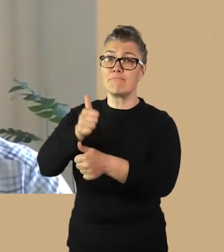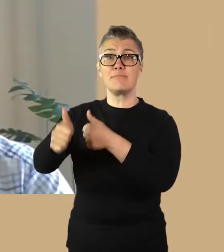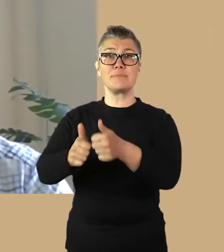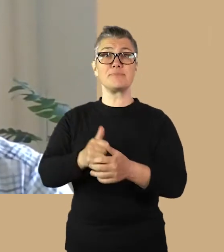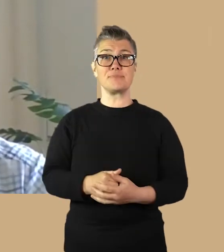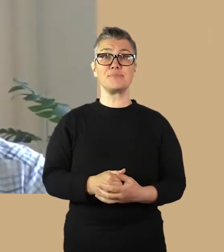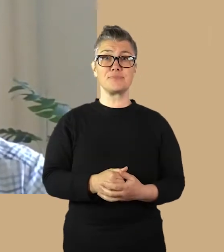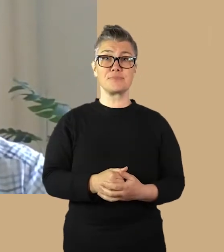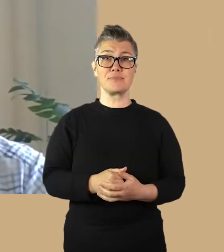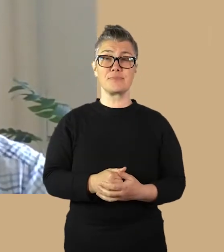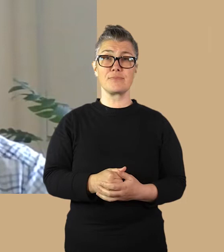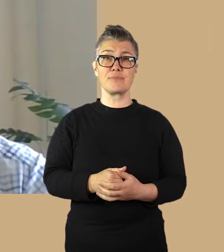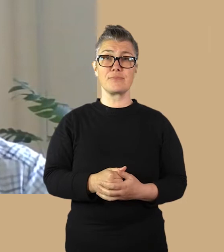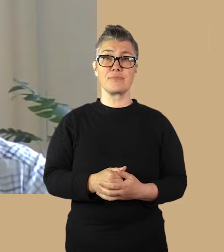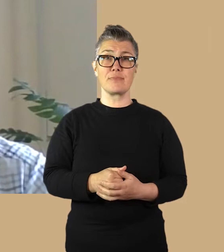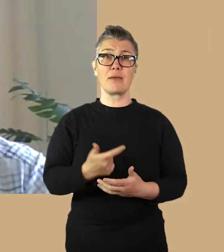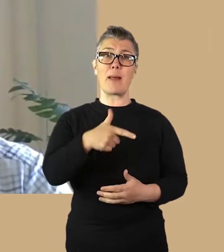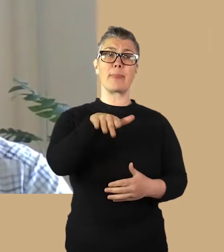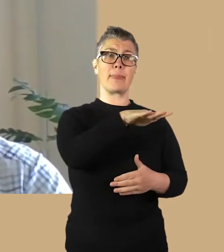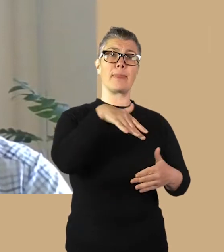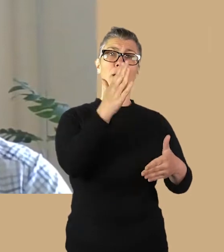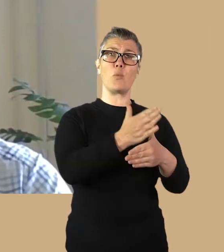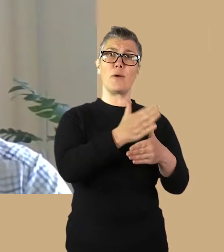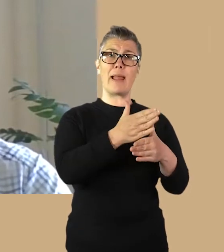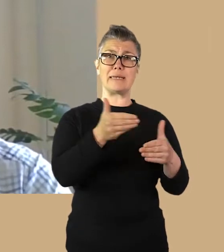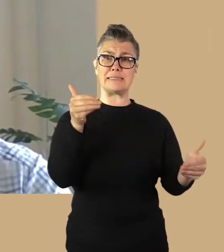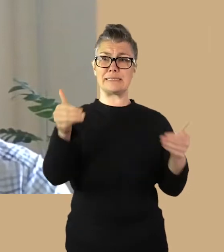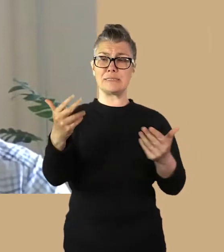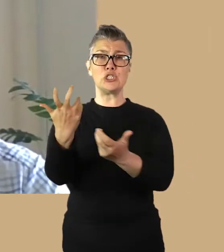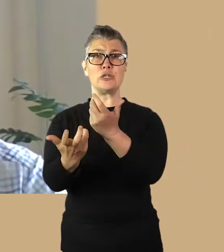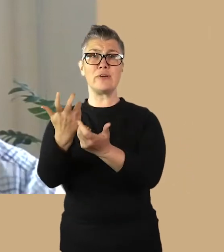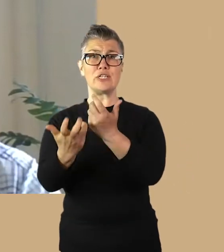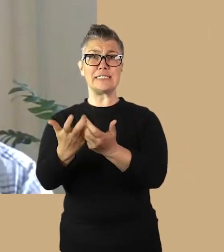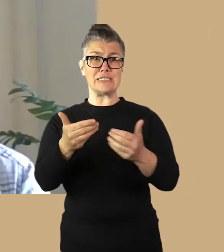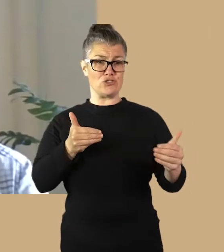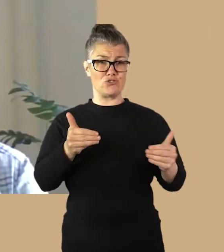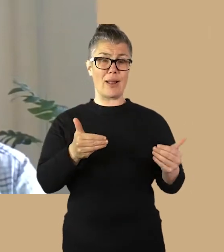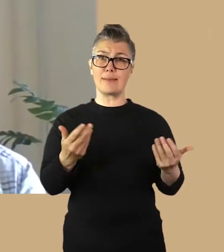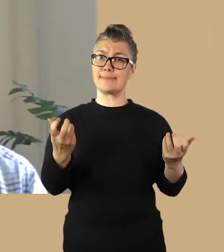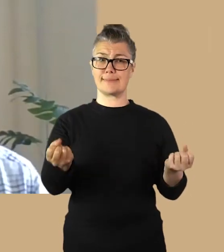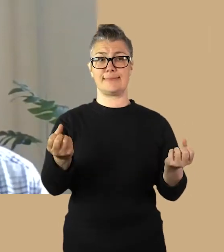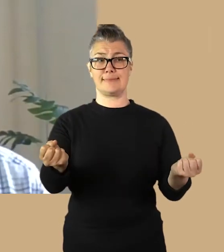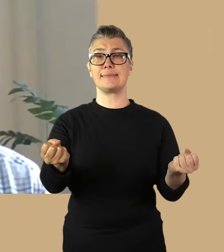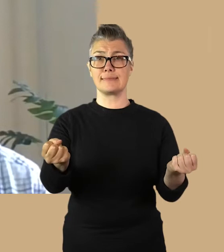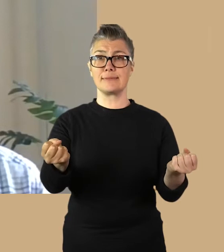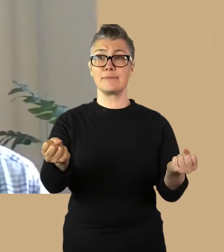solutions, her work life was plagued by the same struggles that she had affected all through